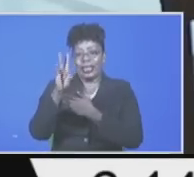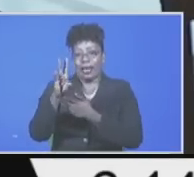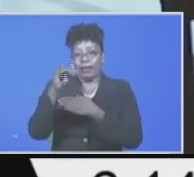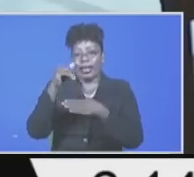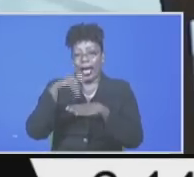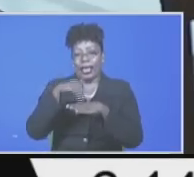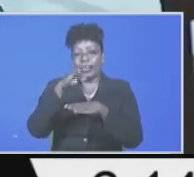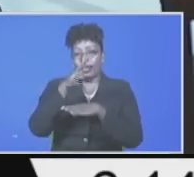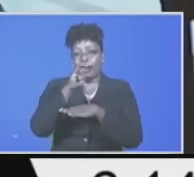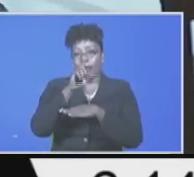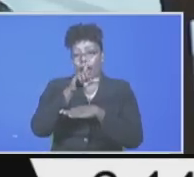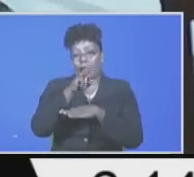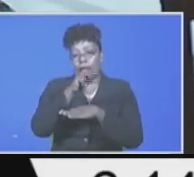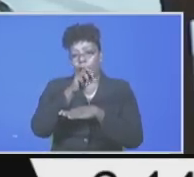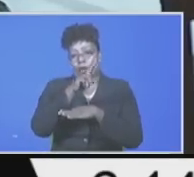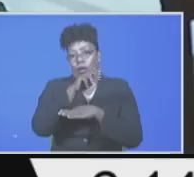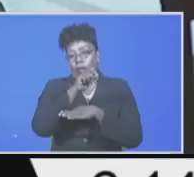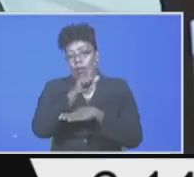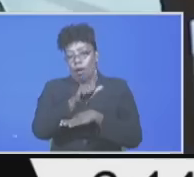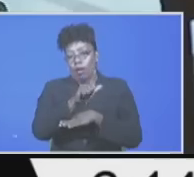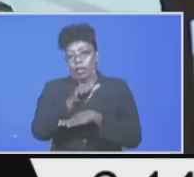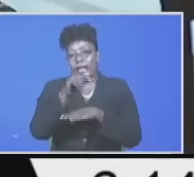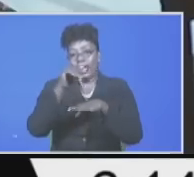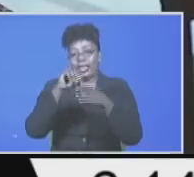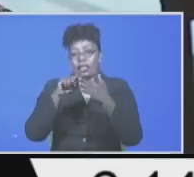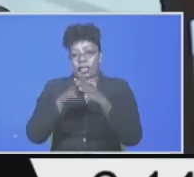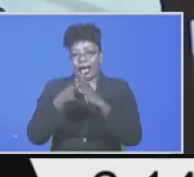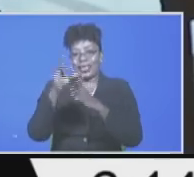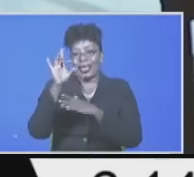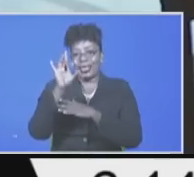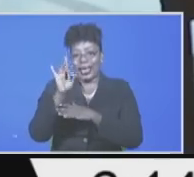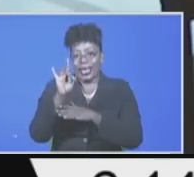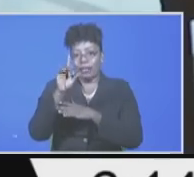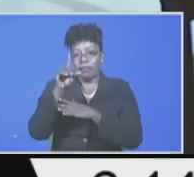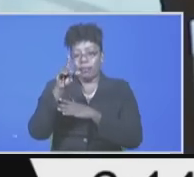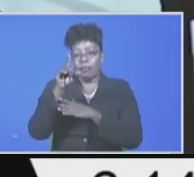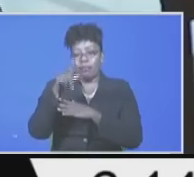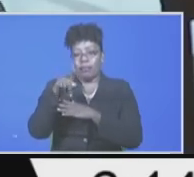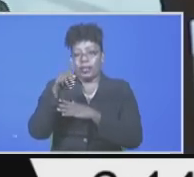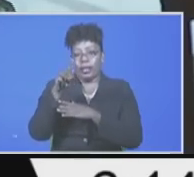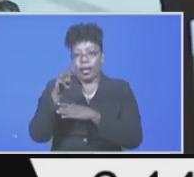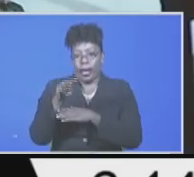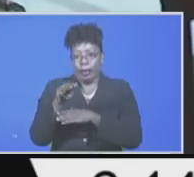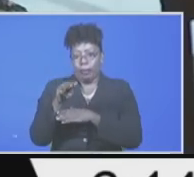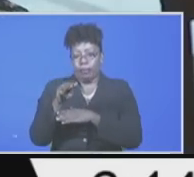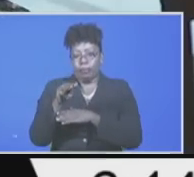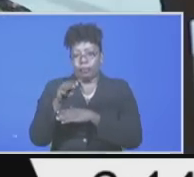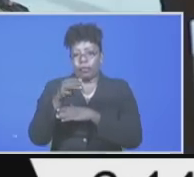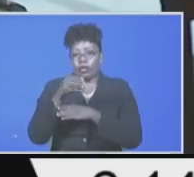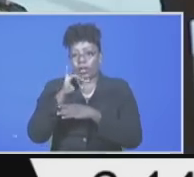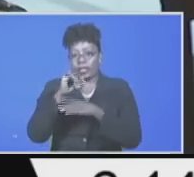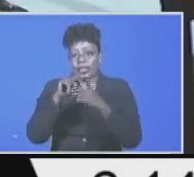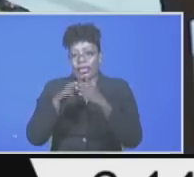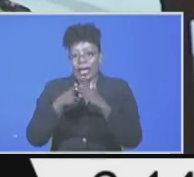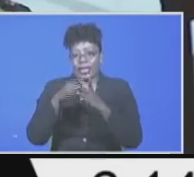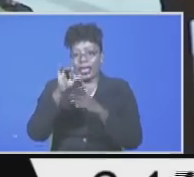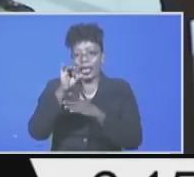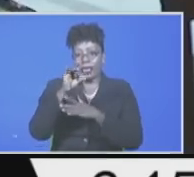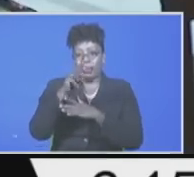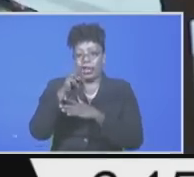the Balmoral. It's at 8 p.m. Cocktails start at 8 p.m. It's only a small